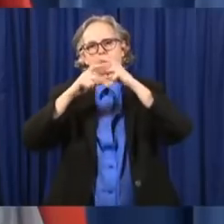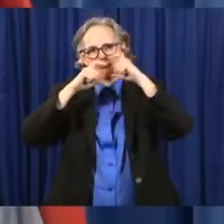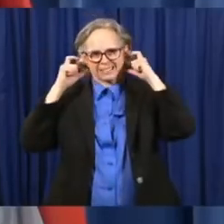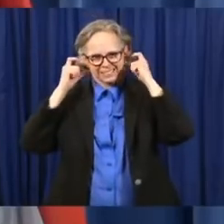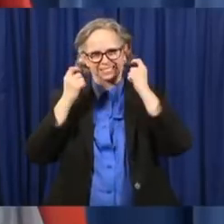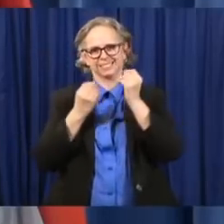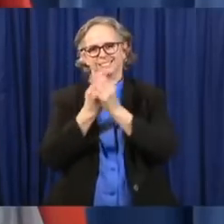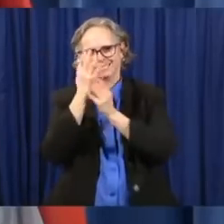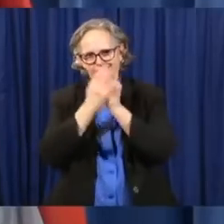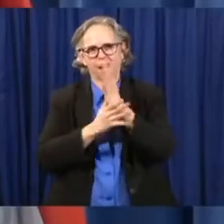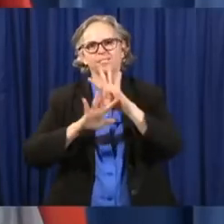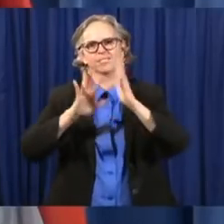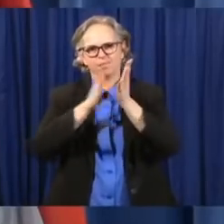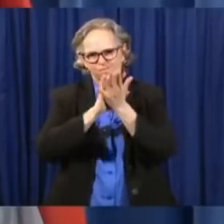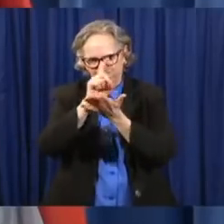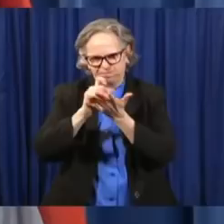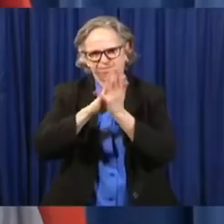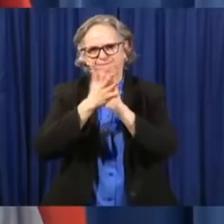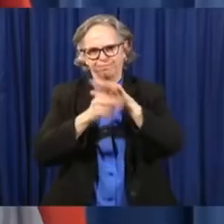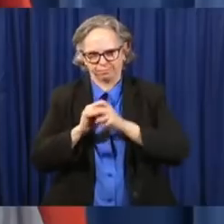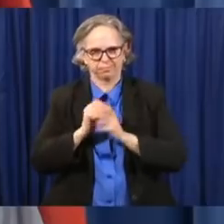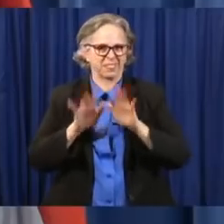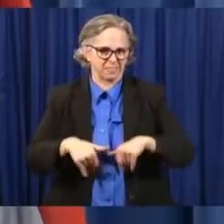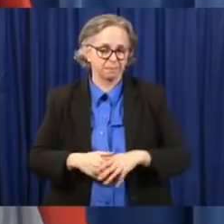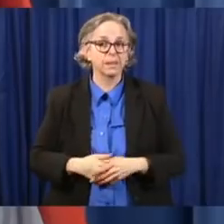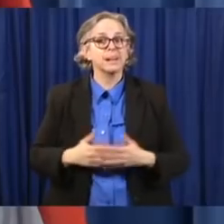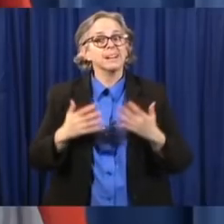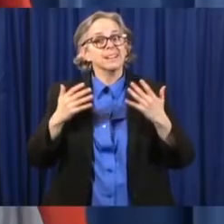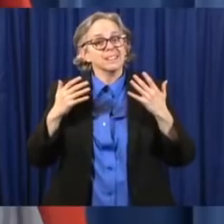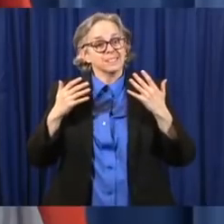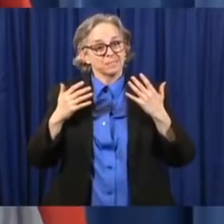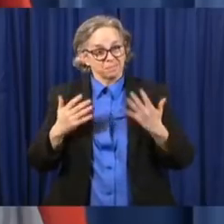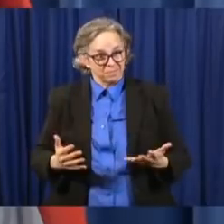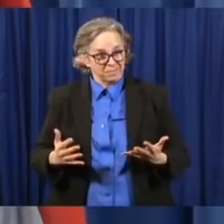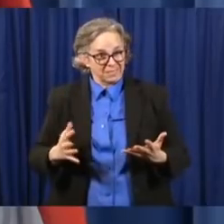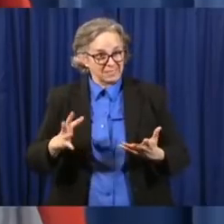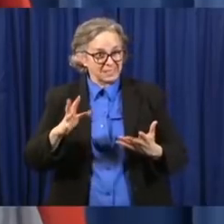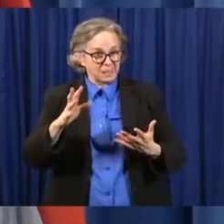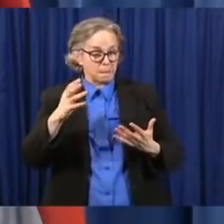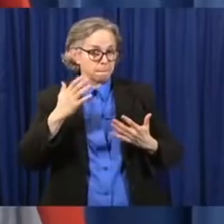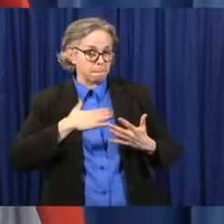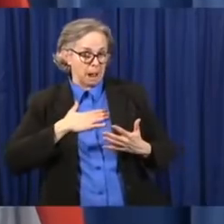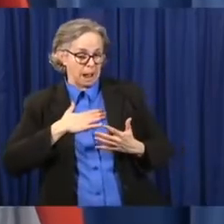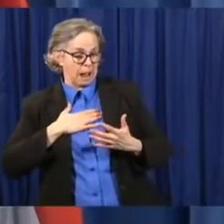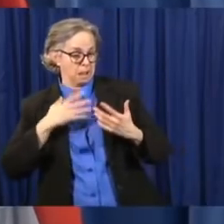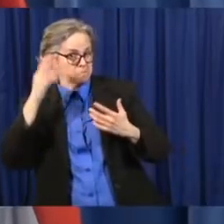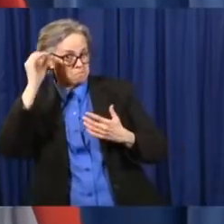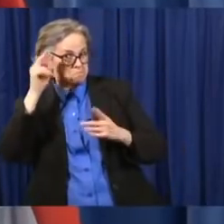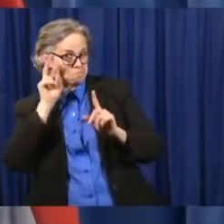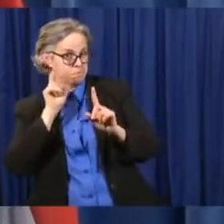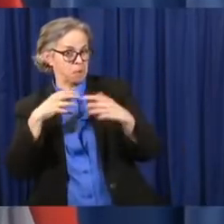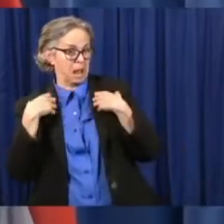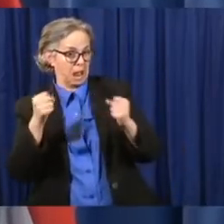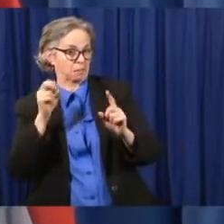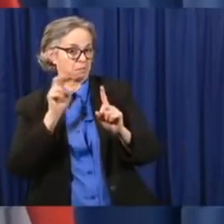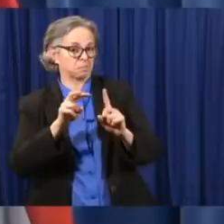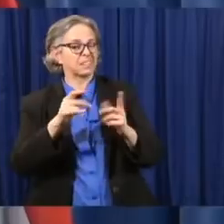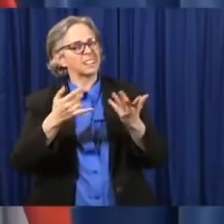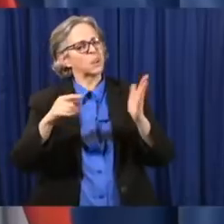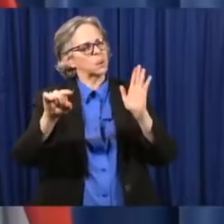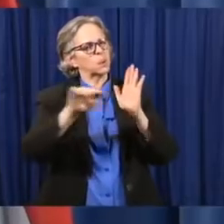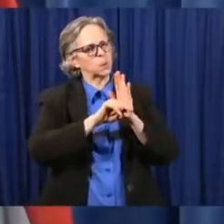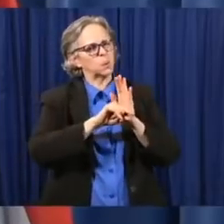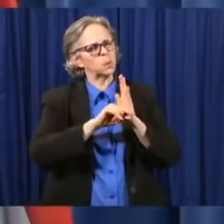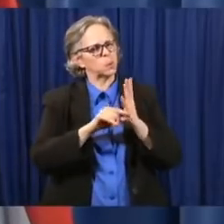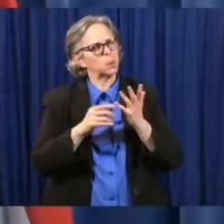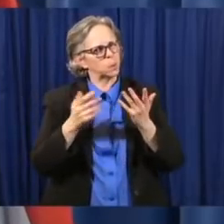are bad things that occur from a health point of view and from other ways when things are